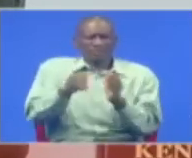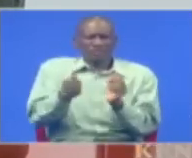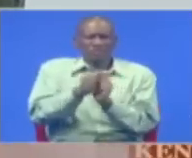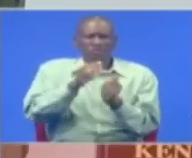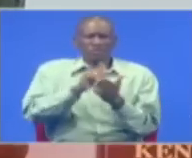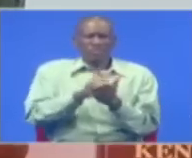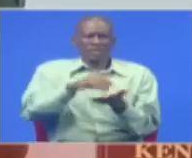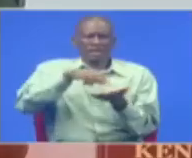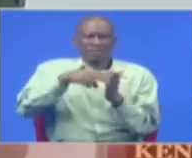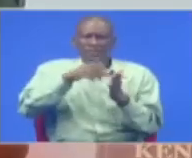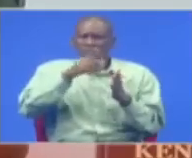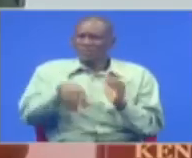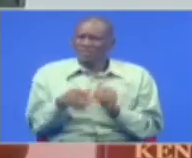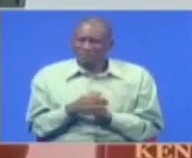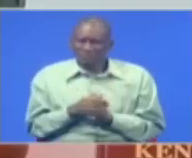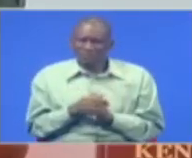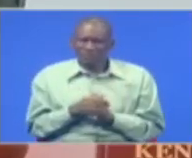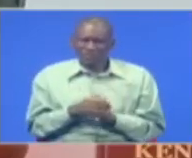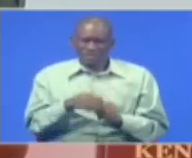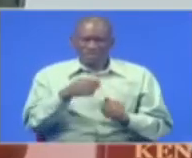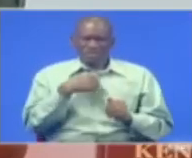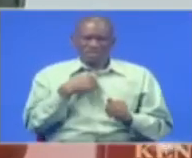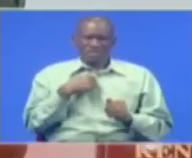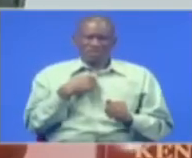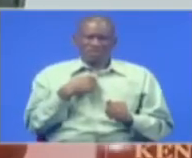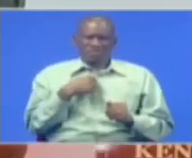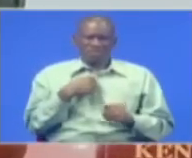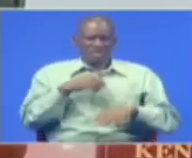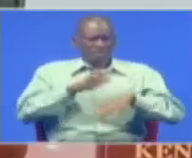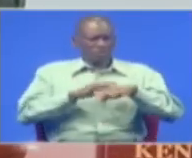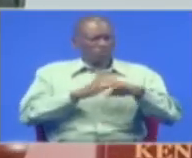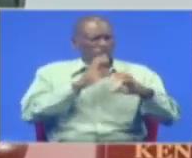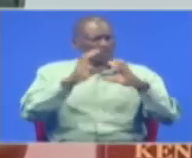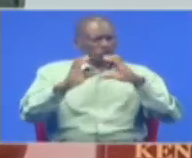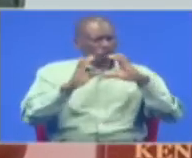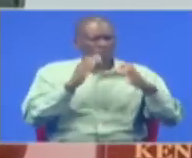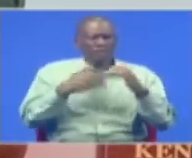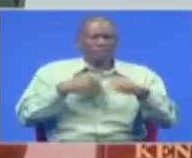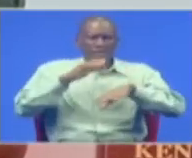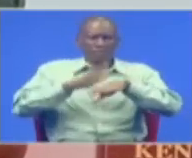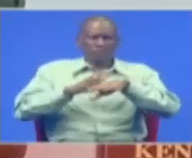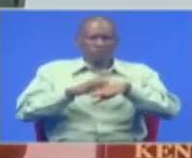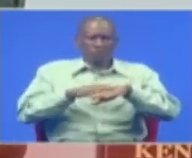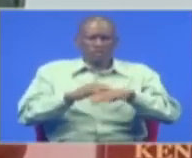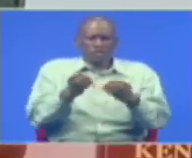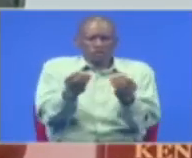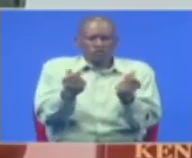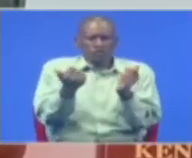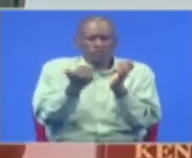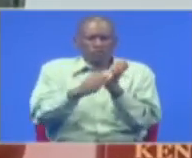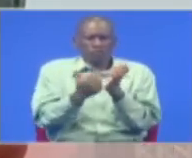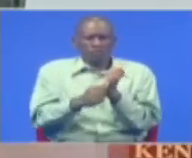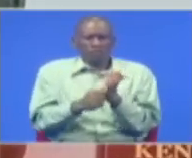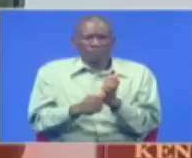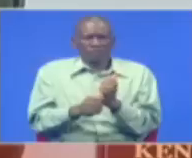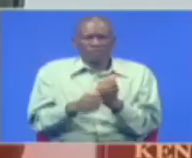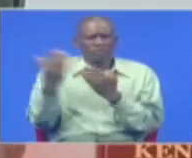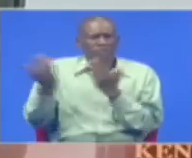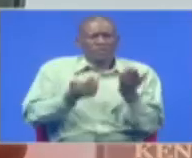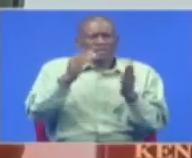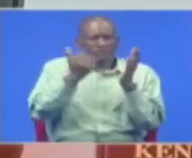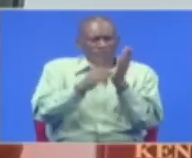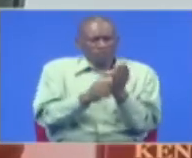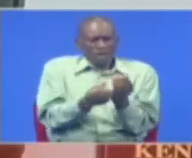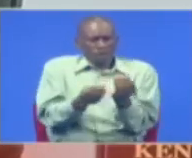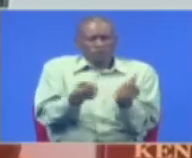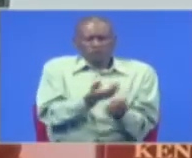mean, I'm a good communicator, I'm good at problem solving, bring in a problem, I'll see how to sort